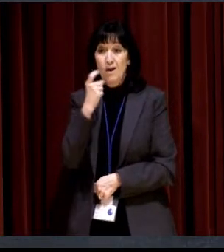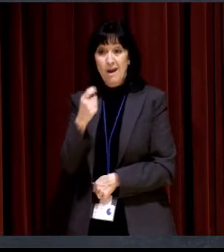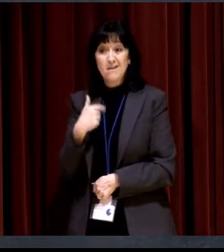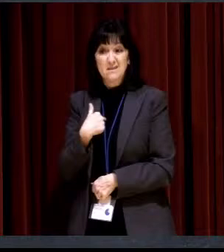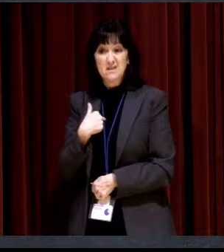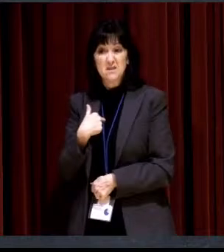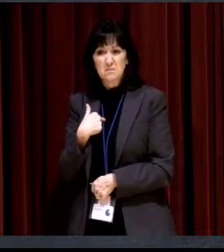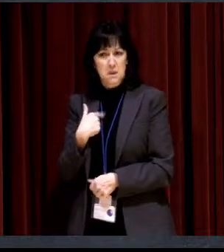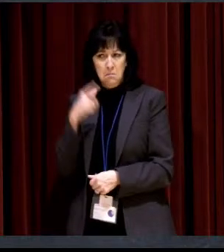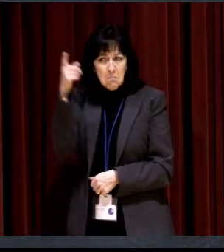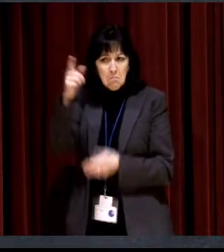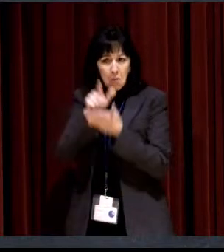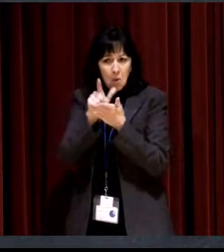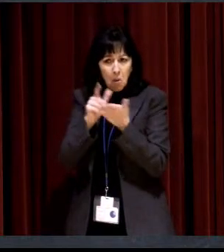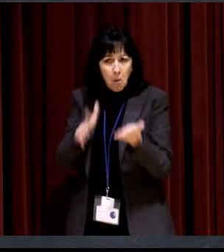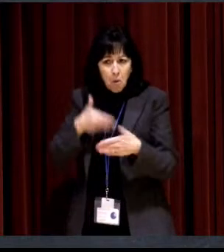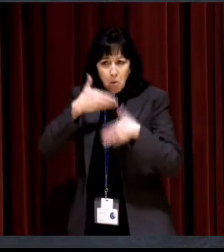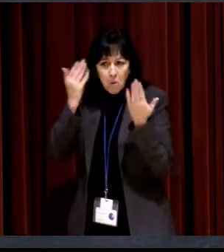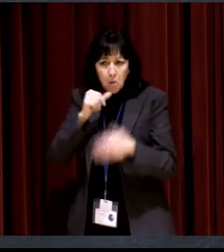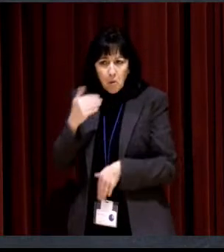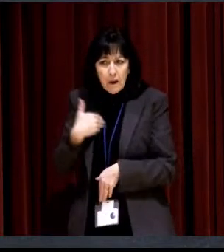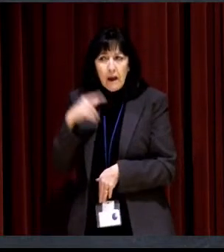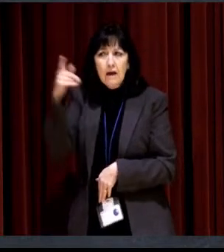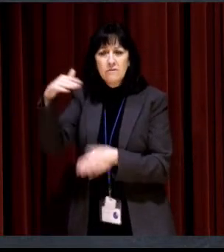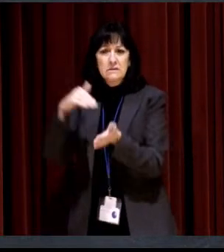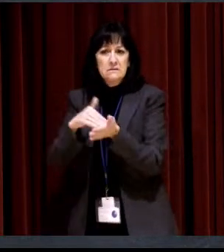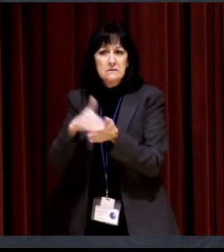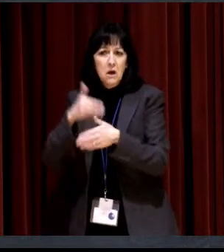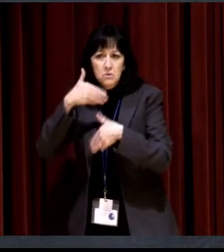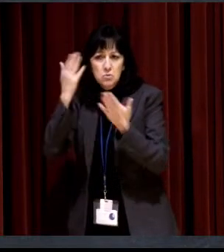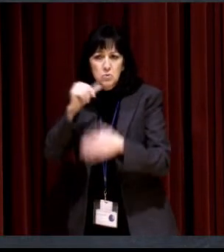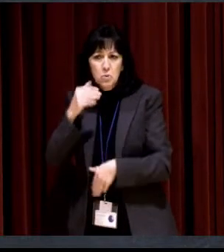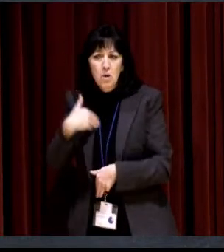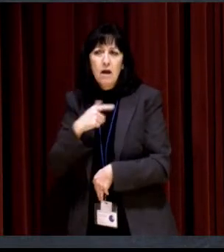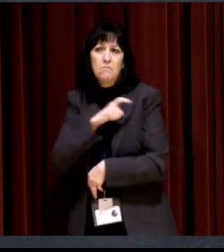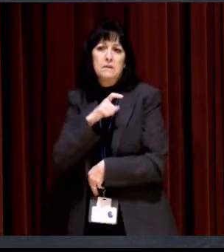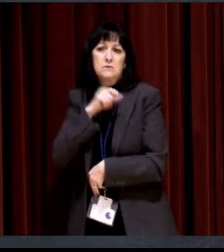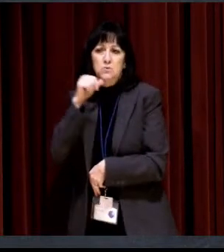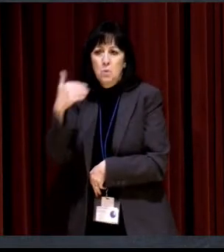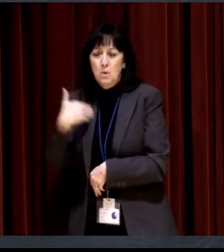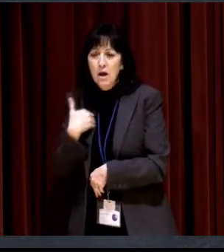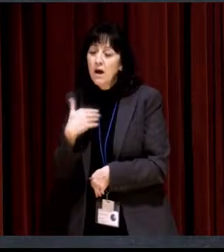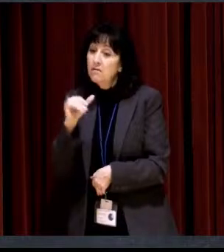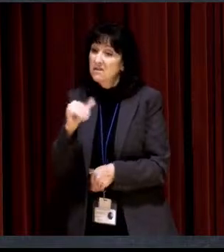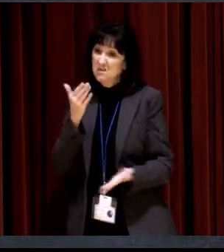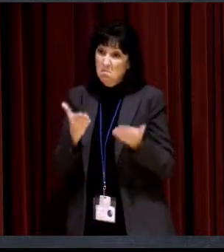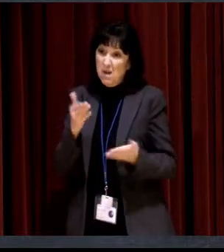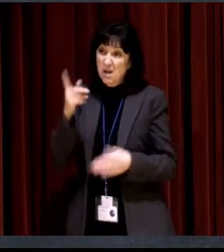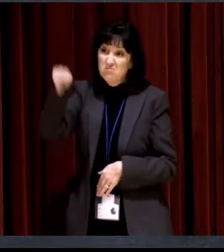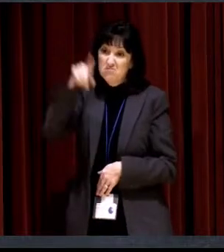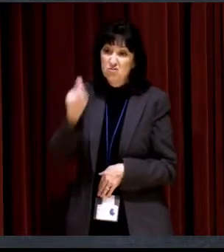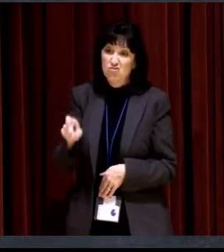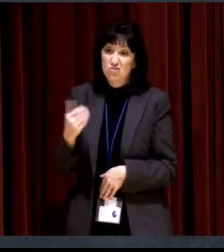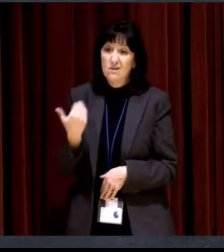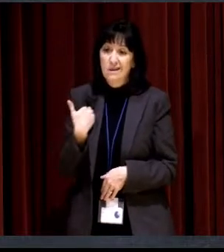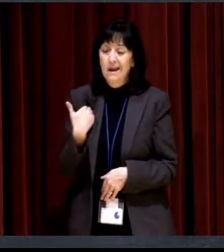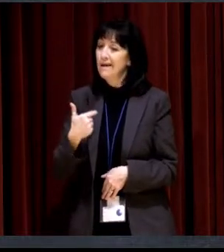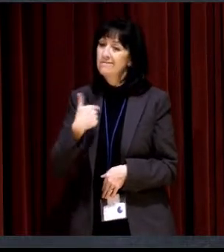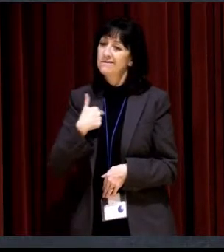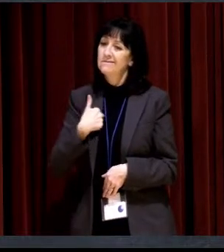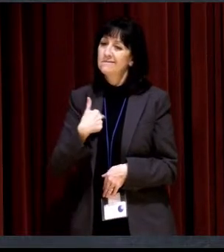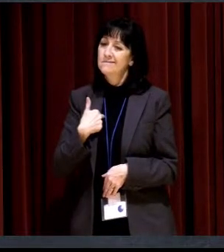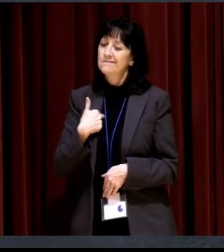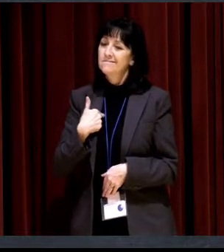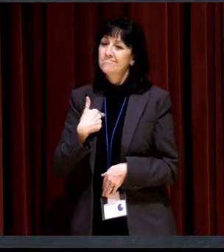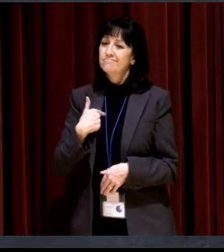argue what gets monitored gets done. And so I'll use an old football adage. I'm an old football guy. And so what happens